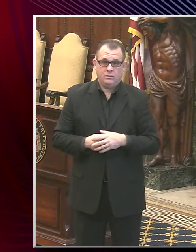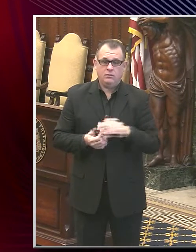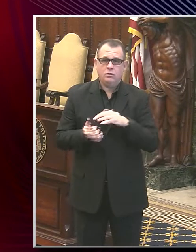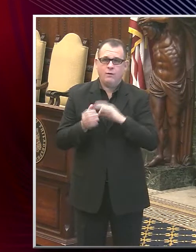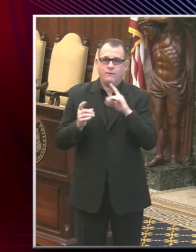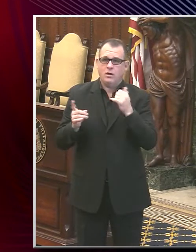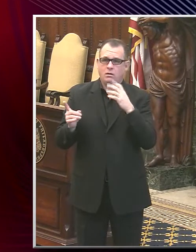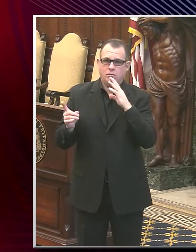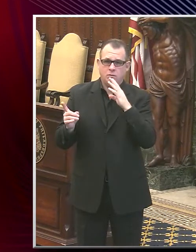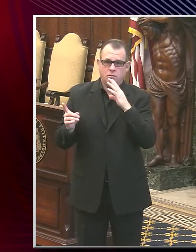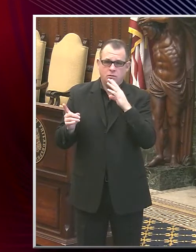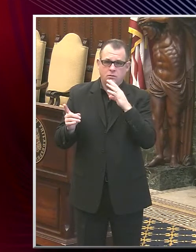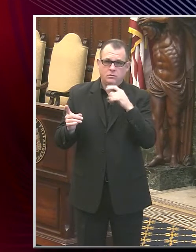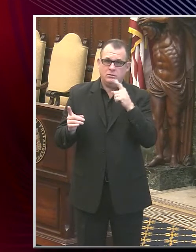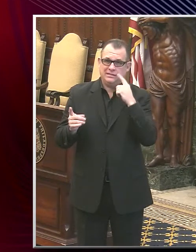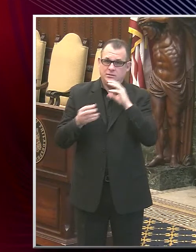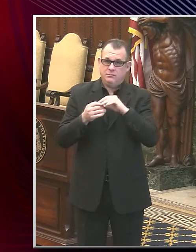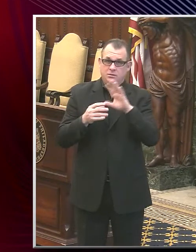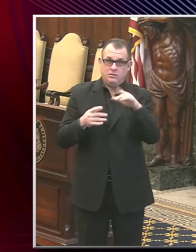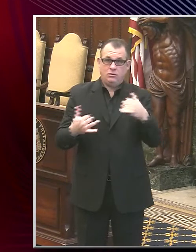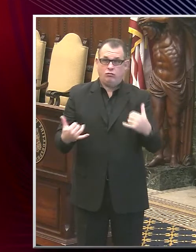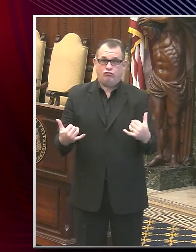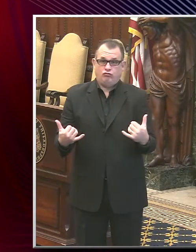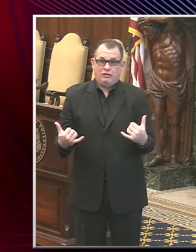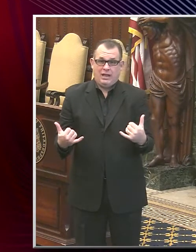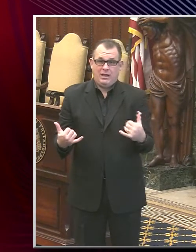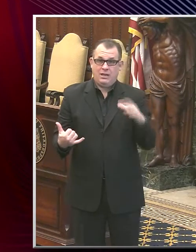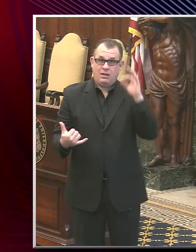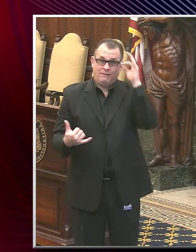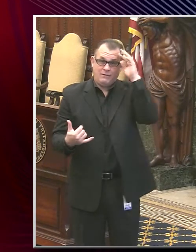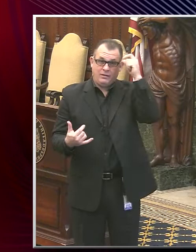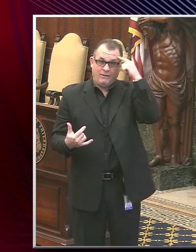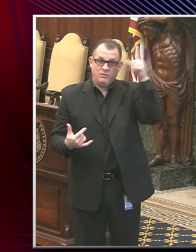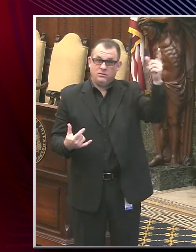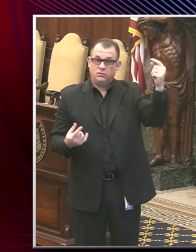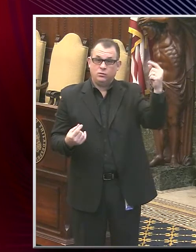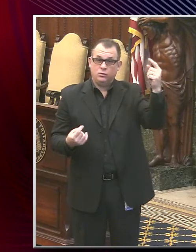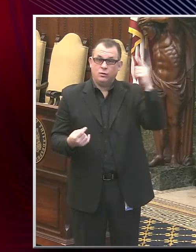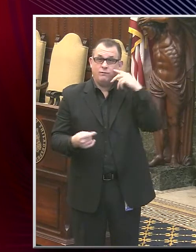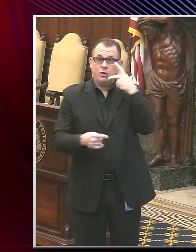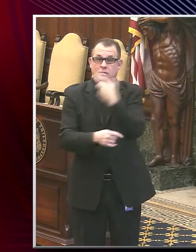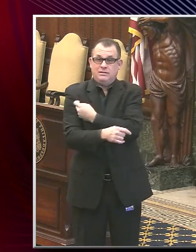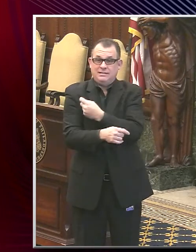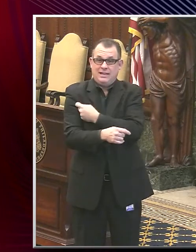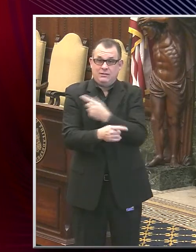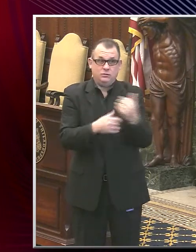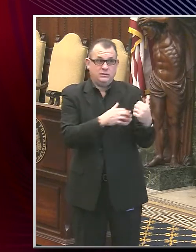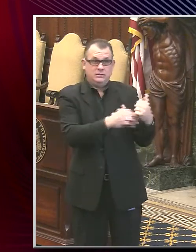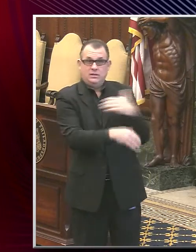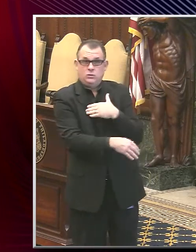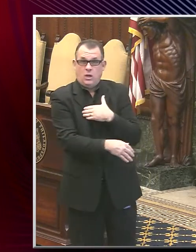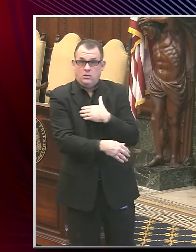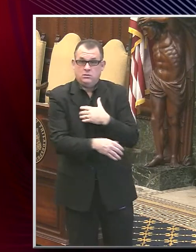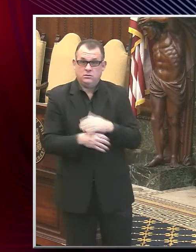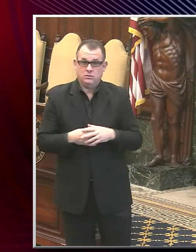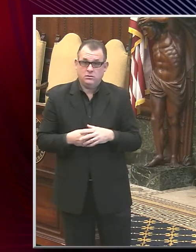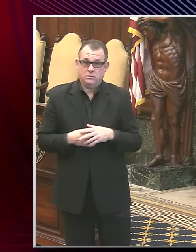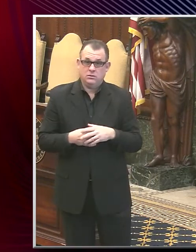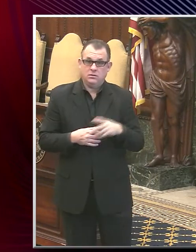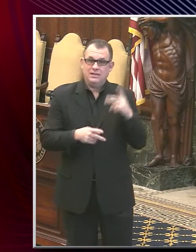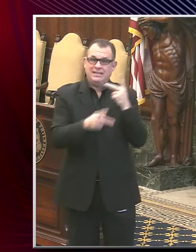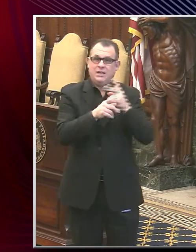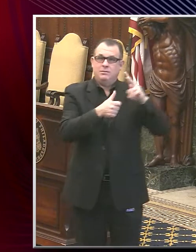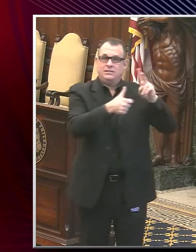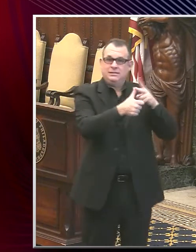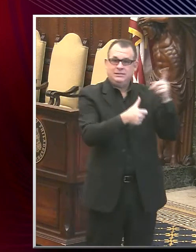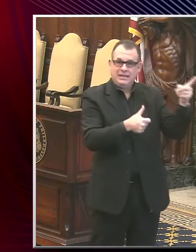so just to explain to other people here, currently the way the federal government is doing this is that for every dose they ship to us, they